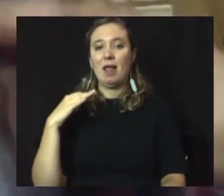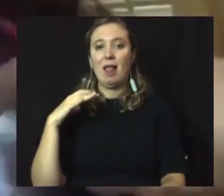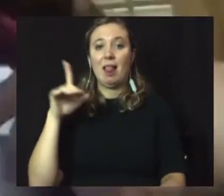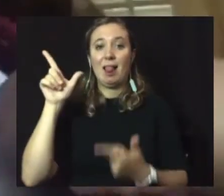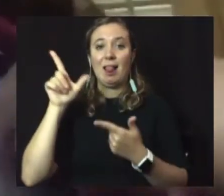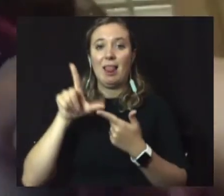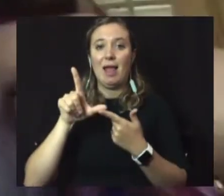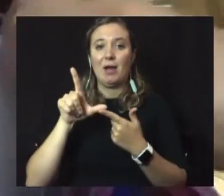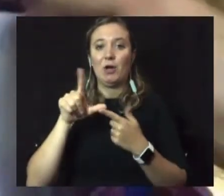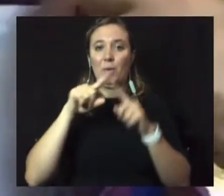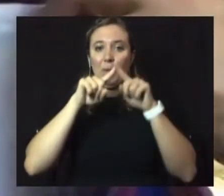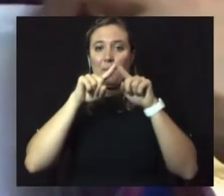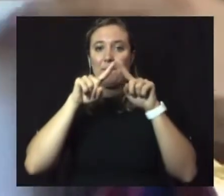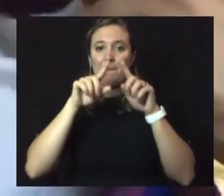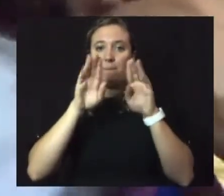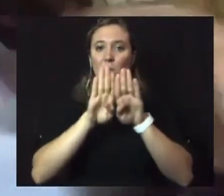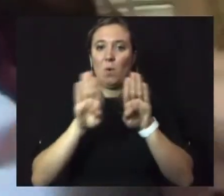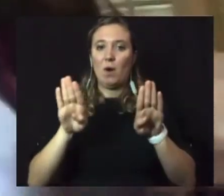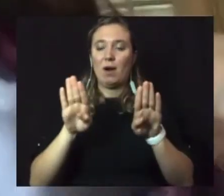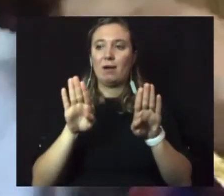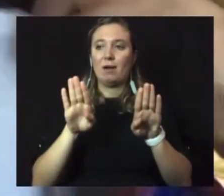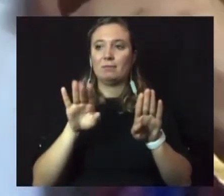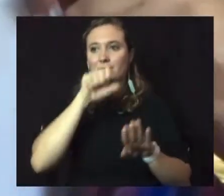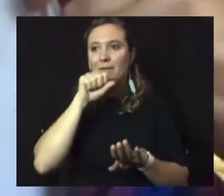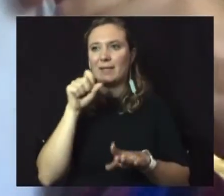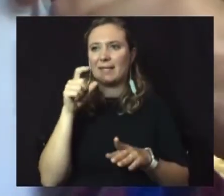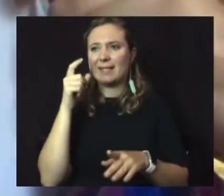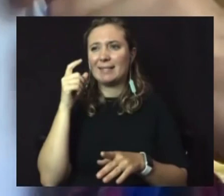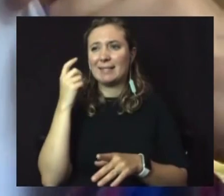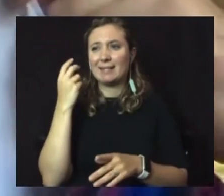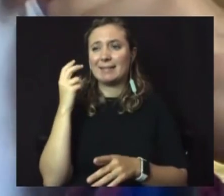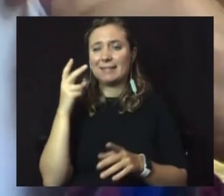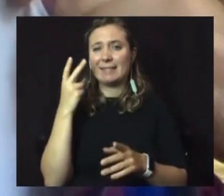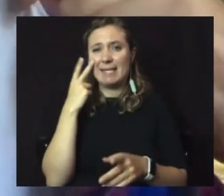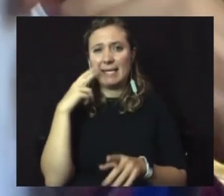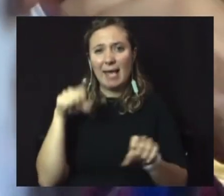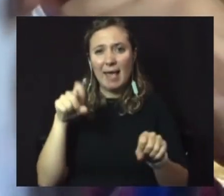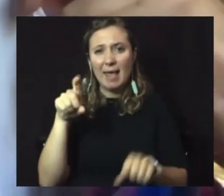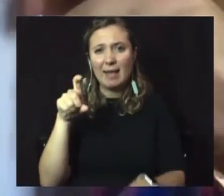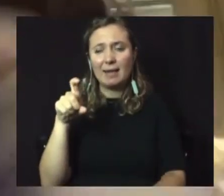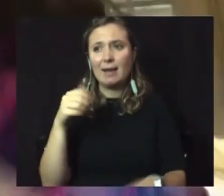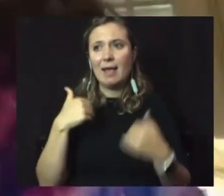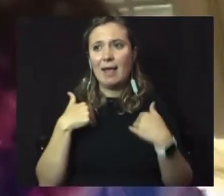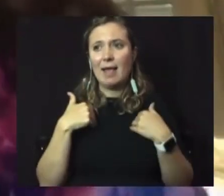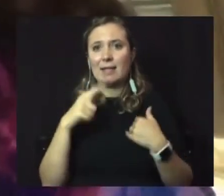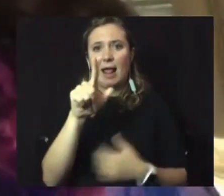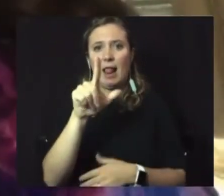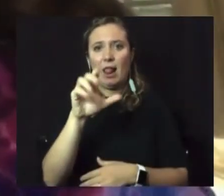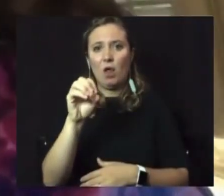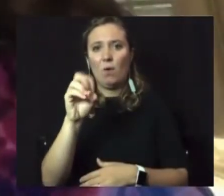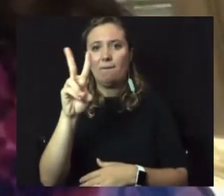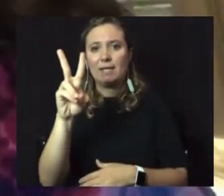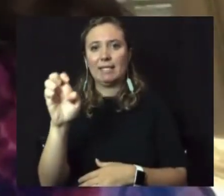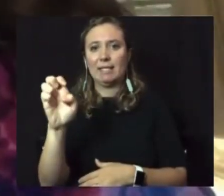Can you, oh my goodness, can you see it? No. It has the letters LOVE,